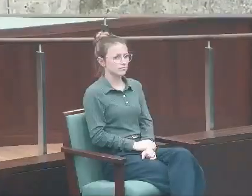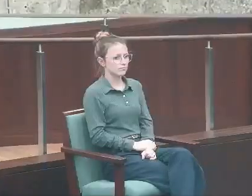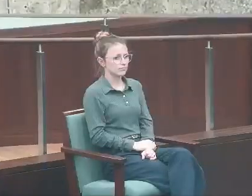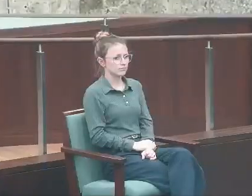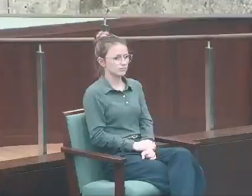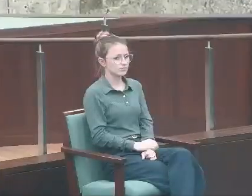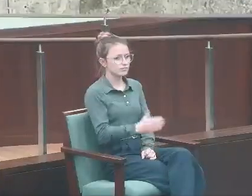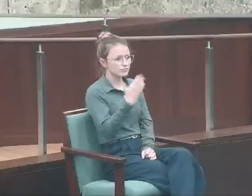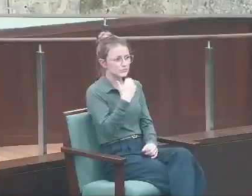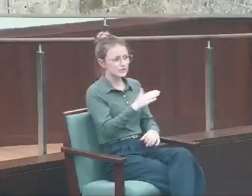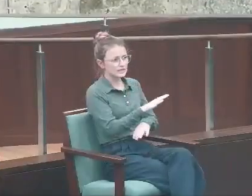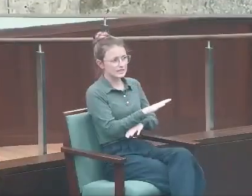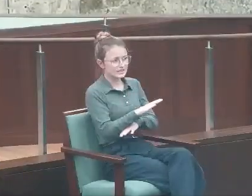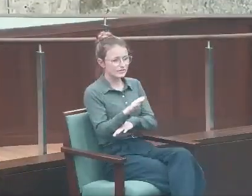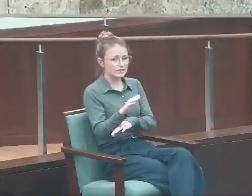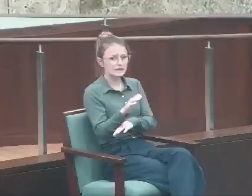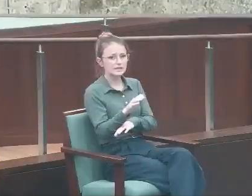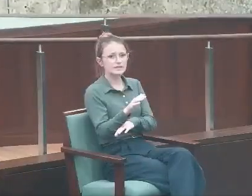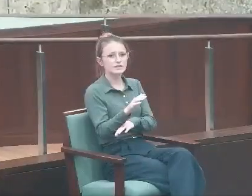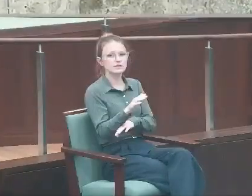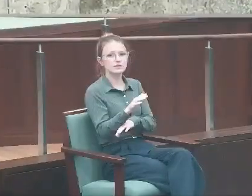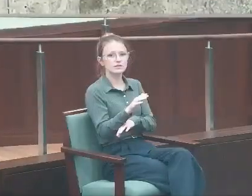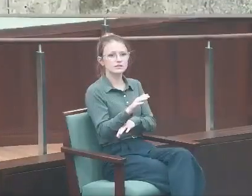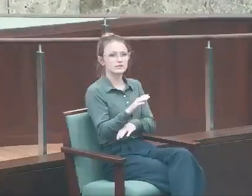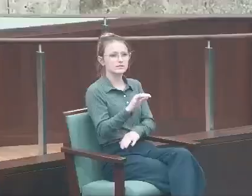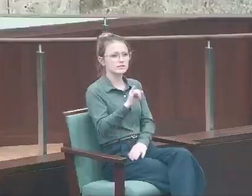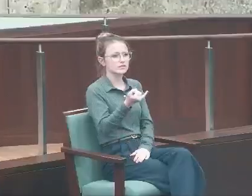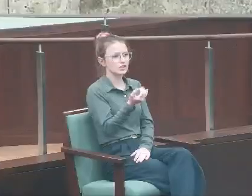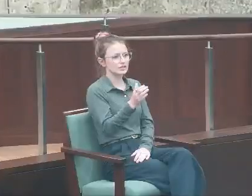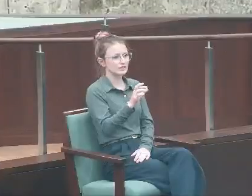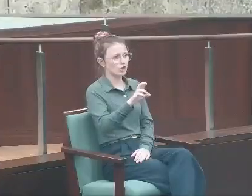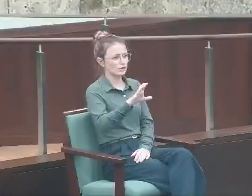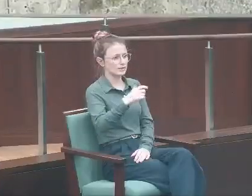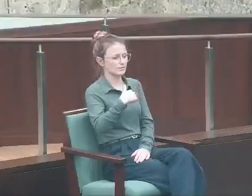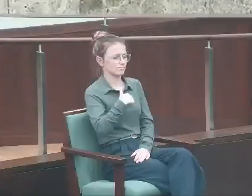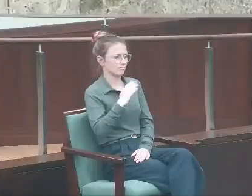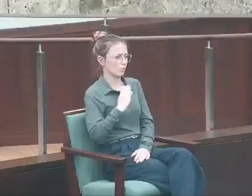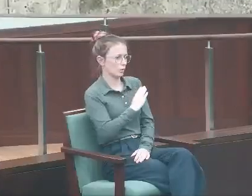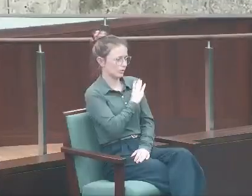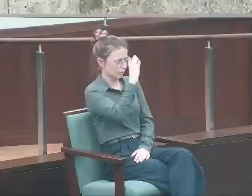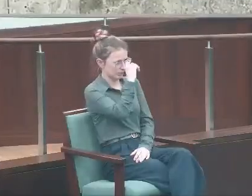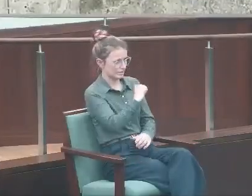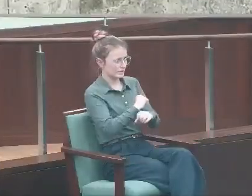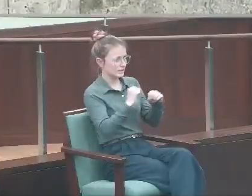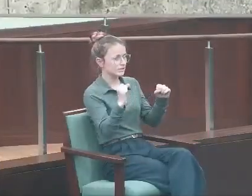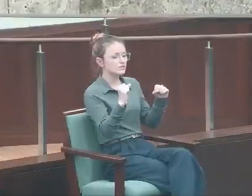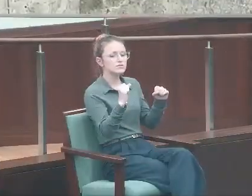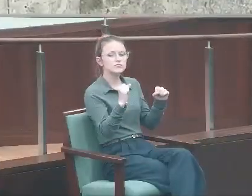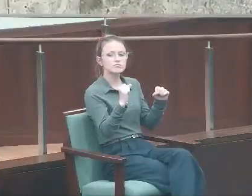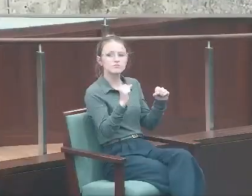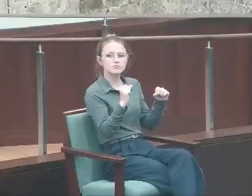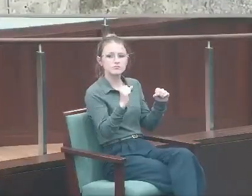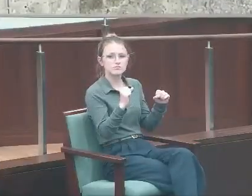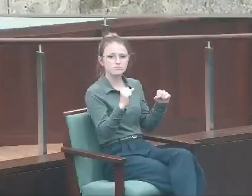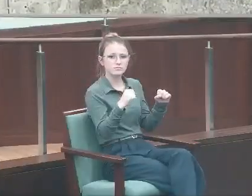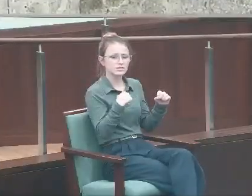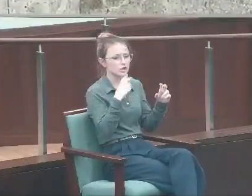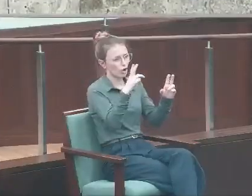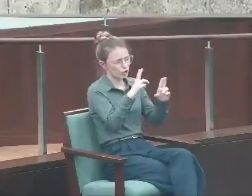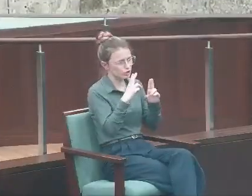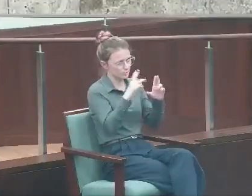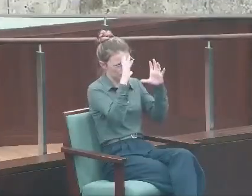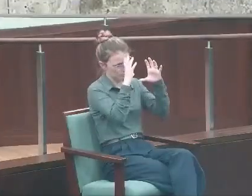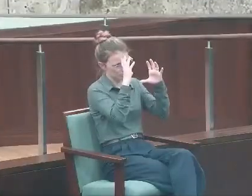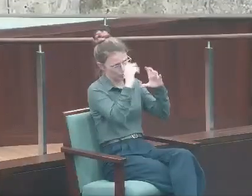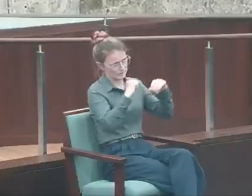Good evening. Hi, I'm Bob Budoff. I'm JCRC's board president, and it is an honor being president of the board, I can tell you that, one of the